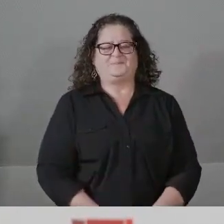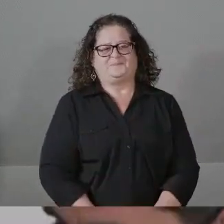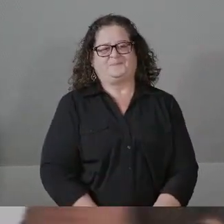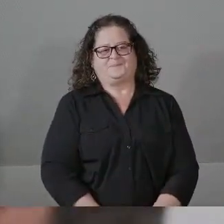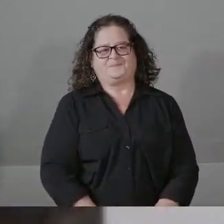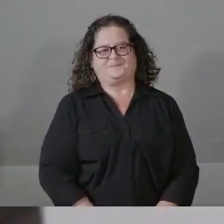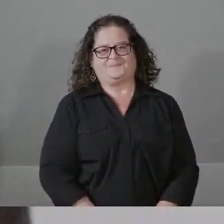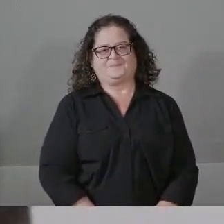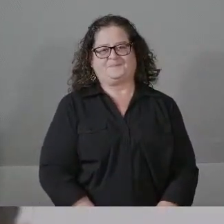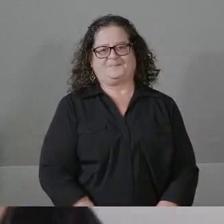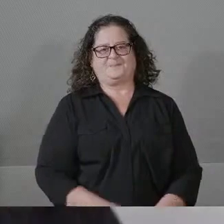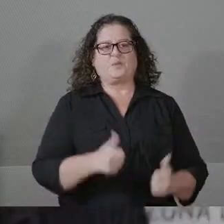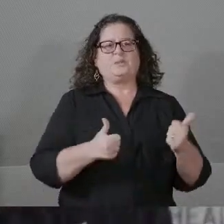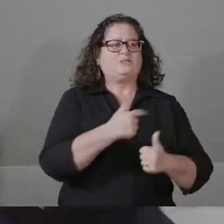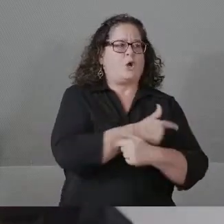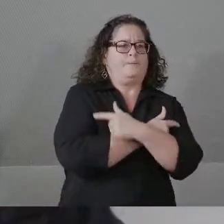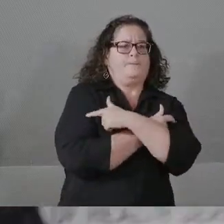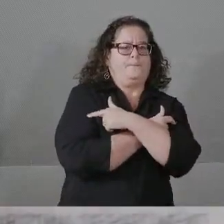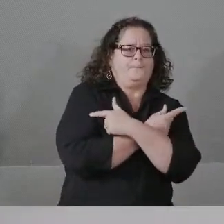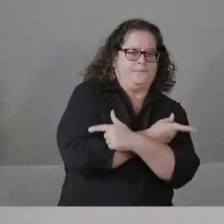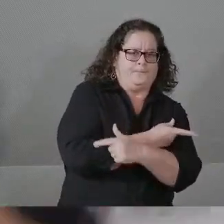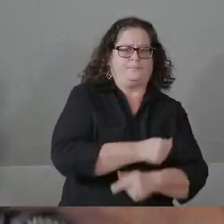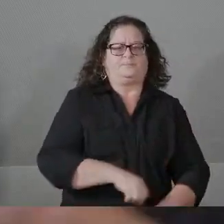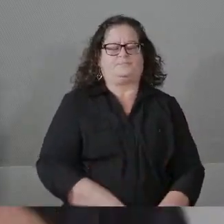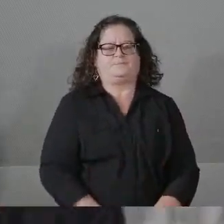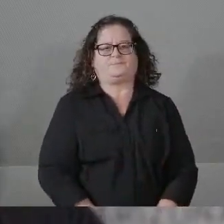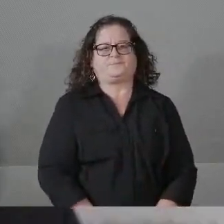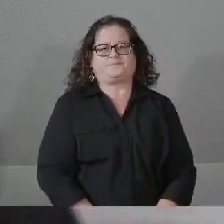Which arm do you want? Let's go this one right here. Perfect. Okay.